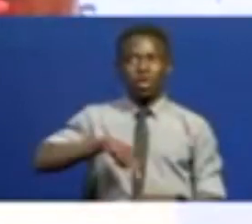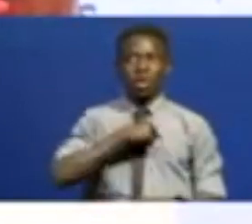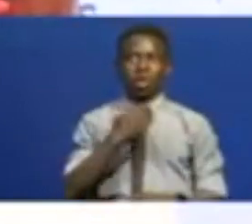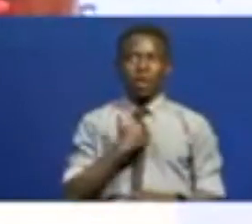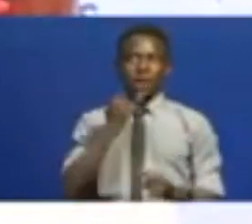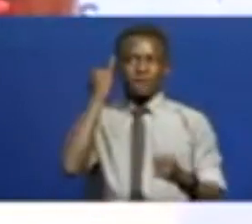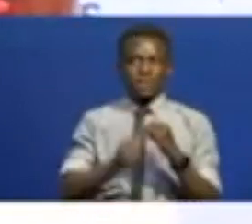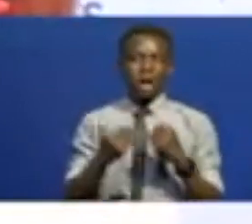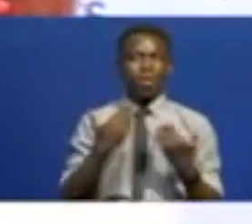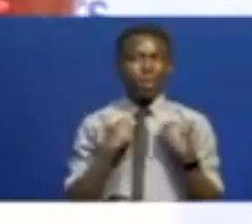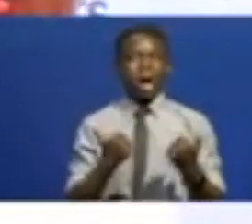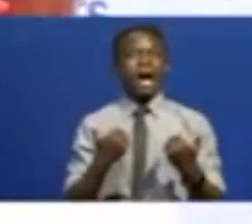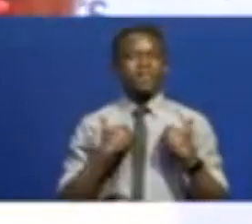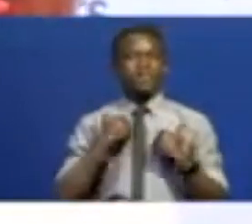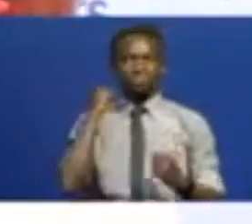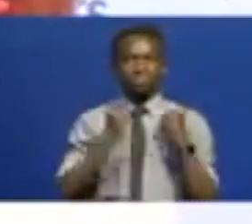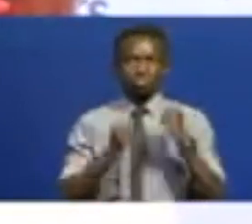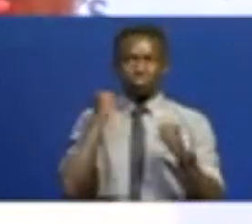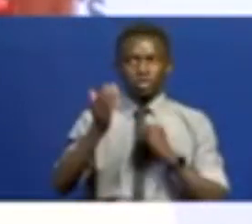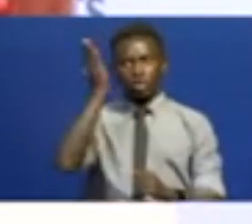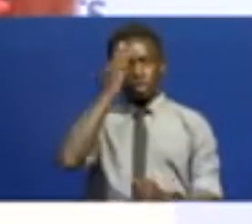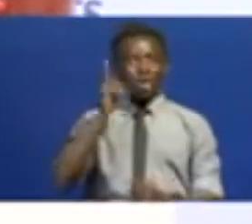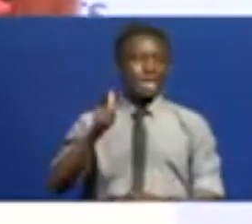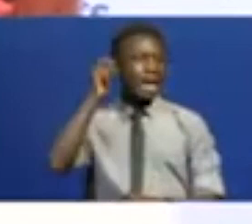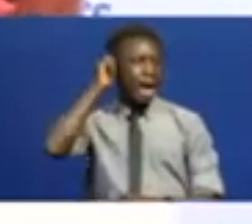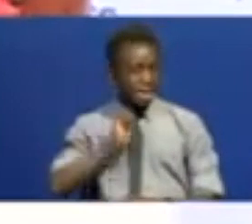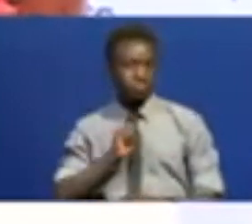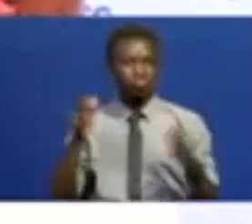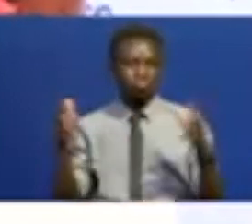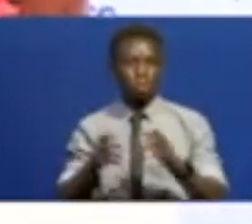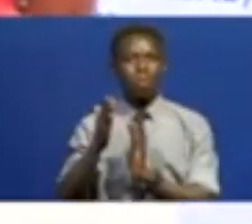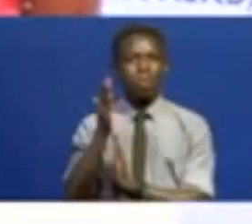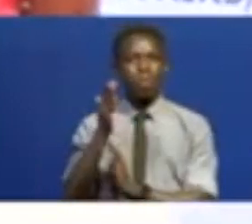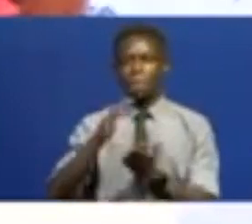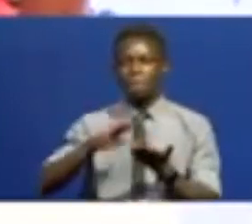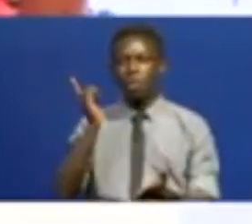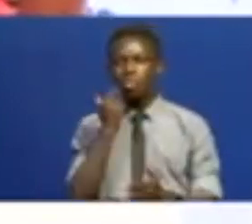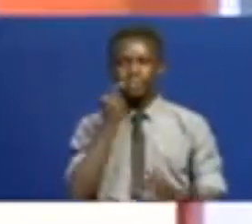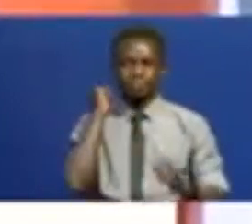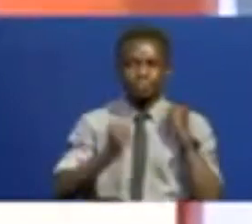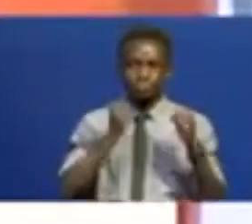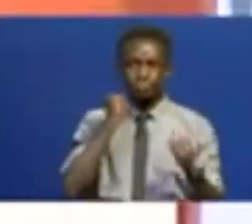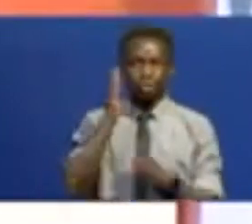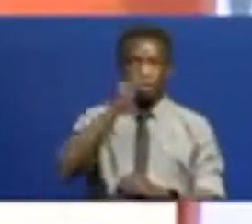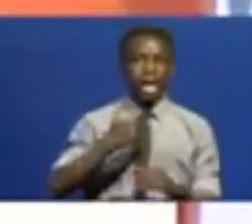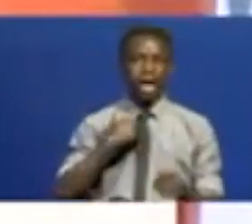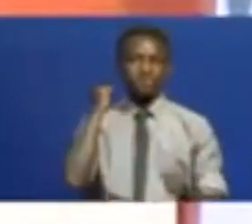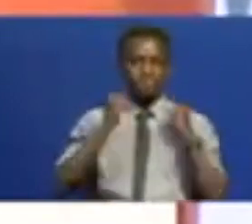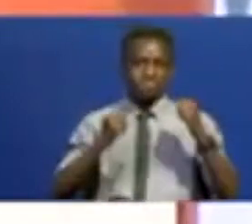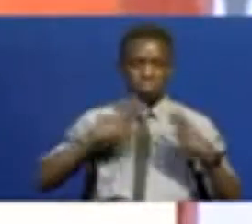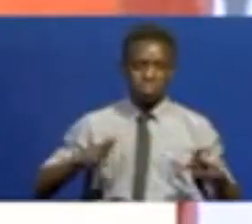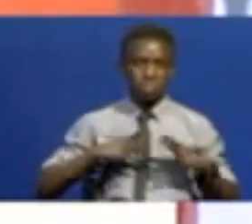have even athletics, because we know Kalenjin is a home of athletes, and we'll also be having athletes here in the field here. Yeah. It is a